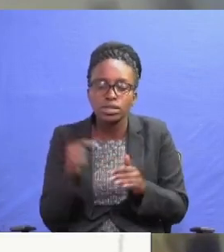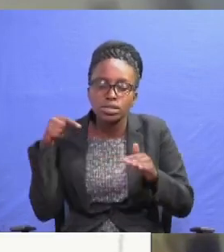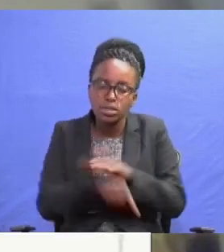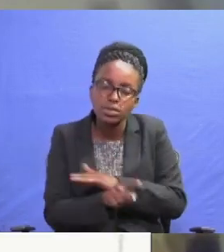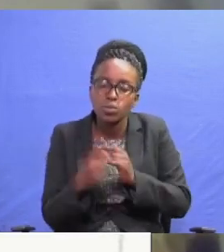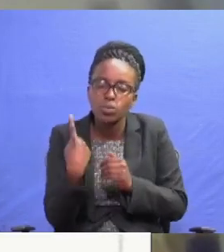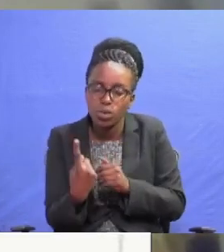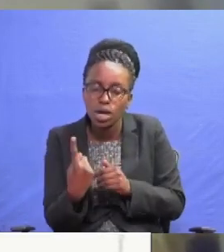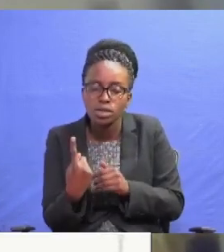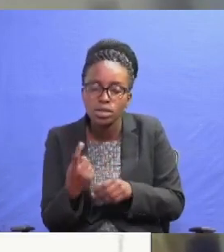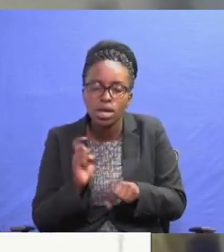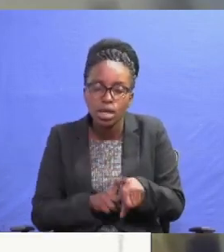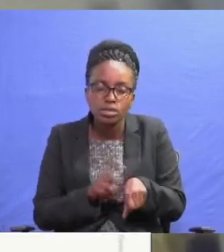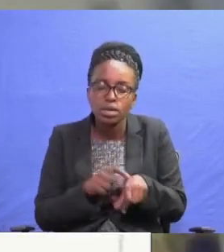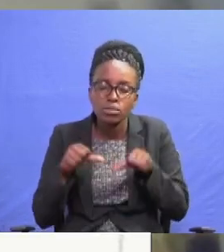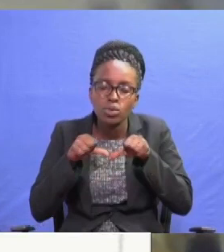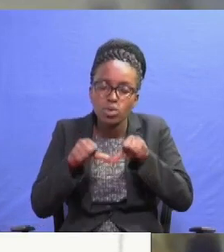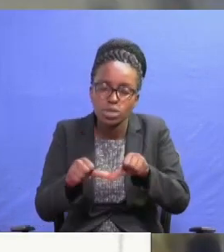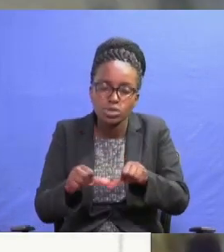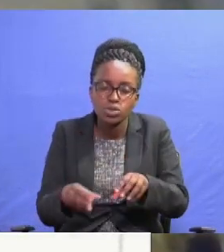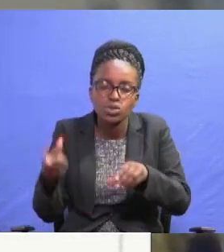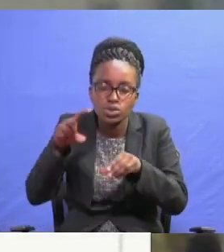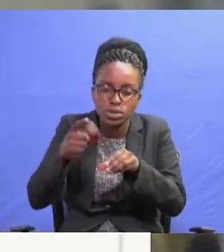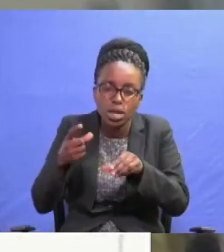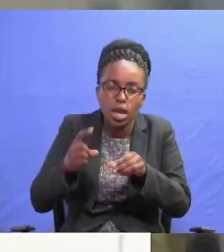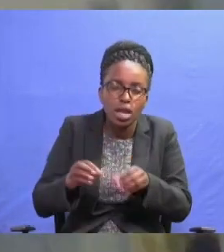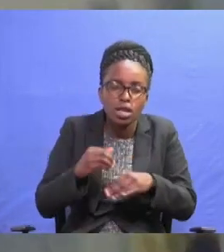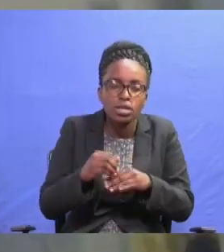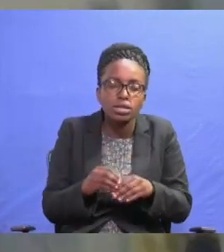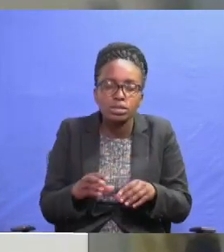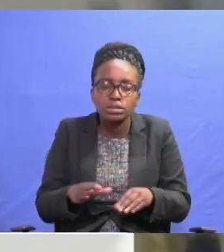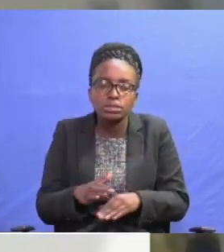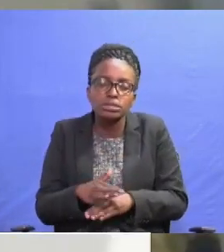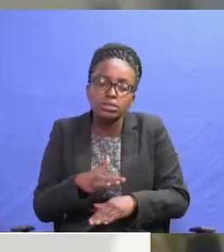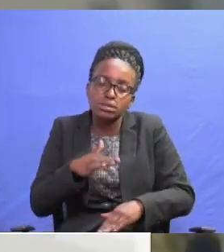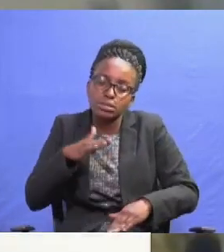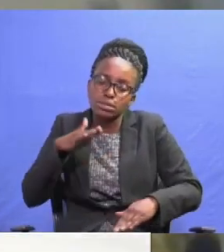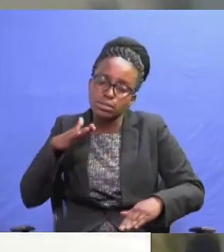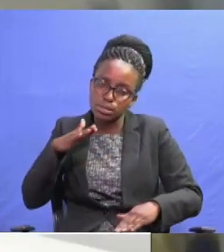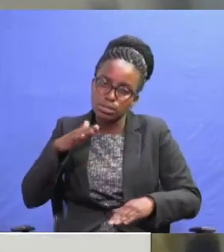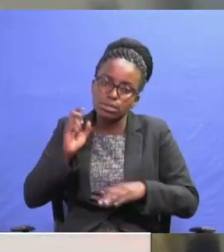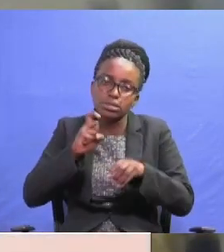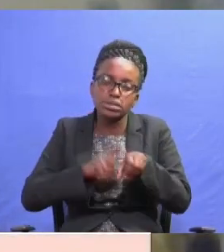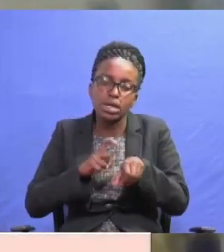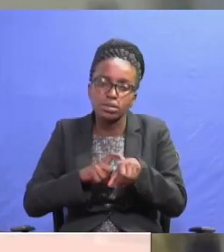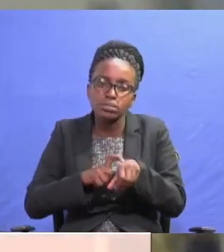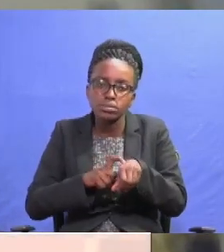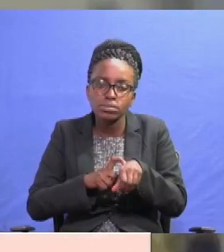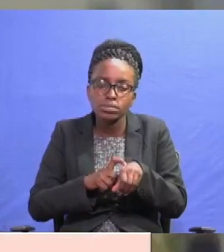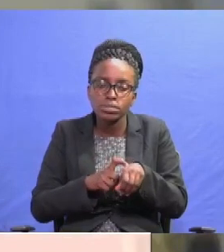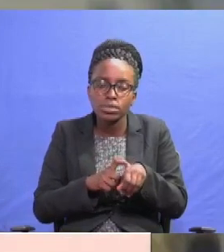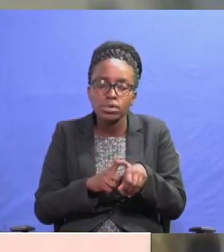that channel will continue to increase in depth and size, and most likely undermine the